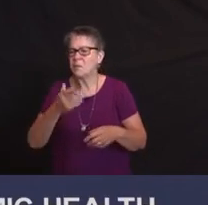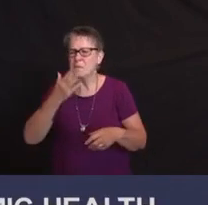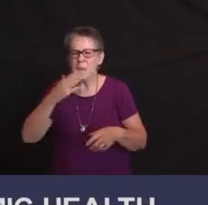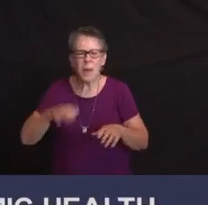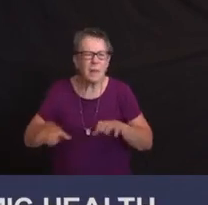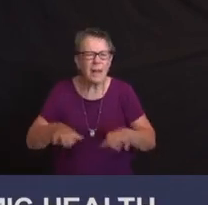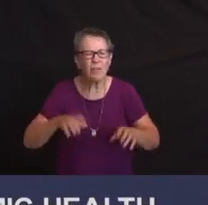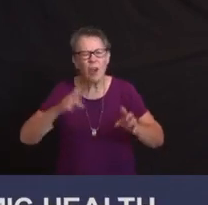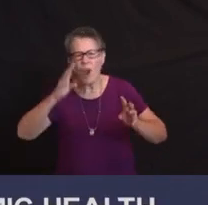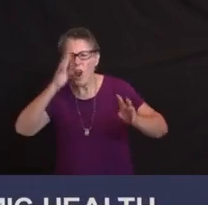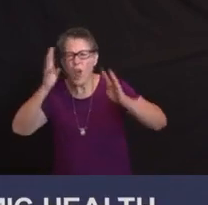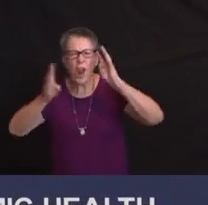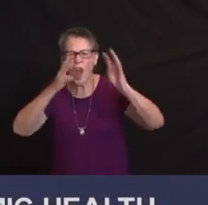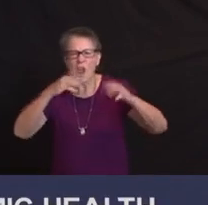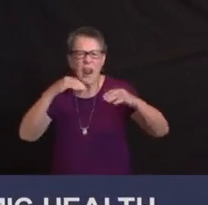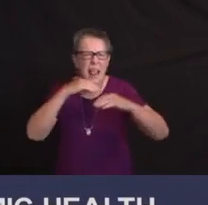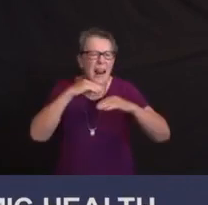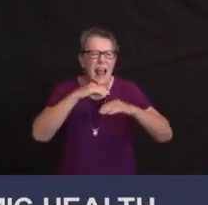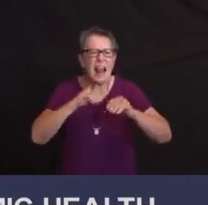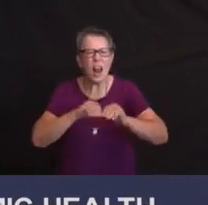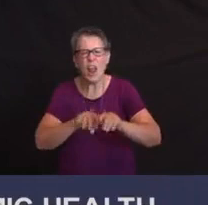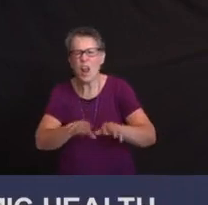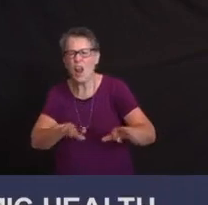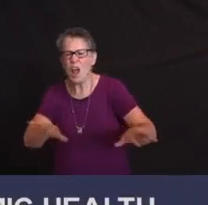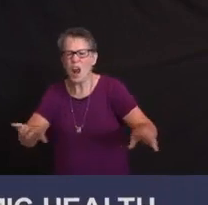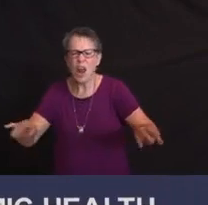to be called out. They have to be called out.